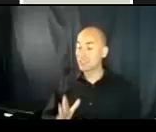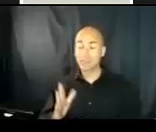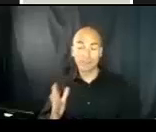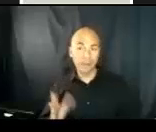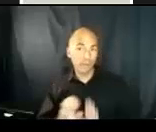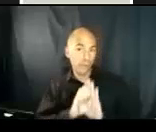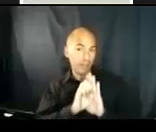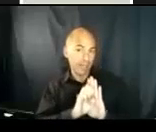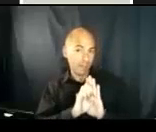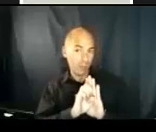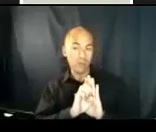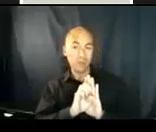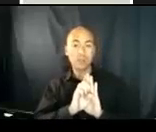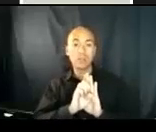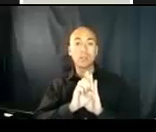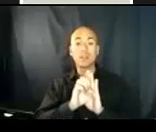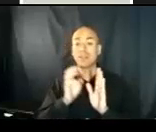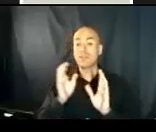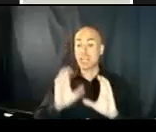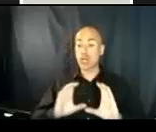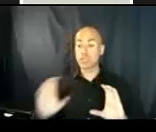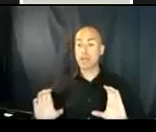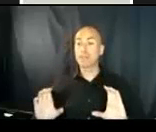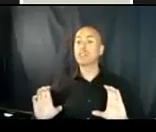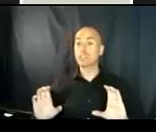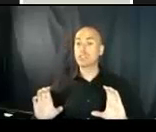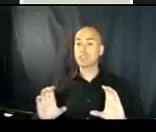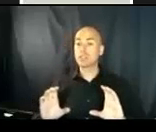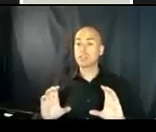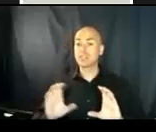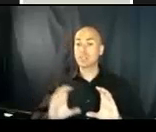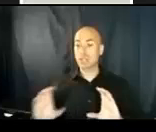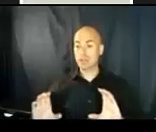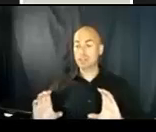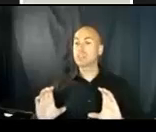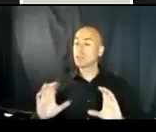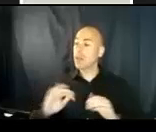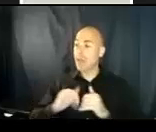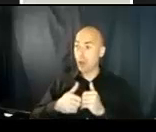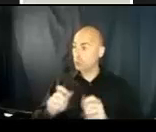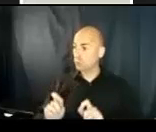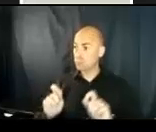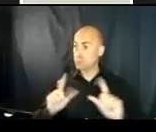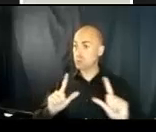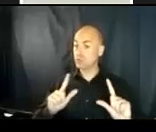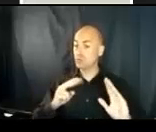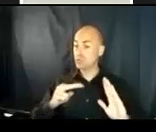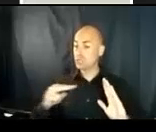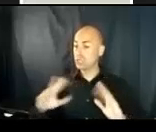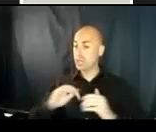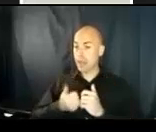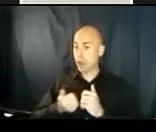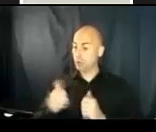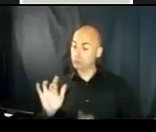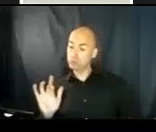how to access a closed caption of the video, if you need to guide them, for example, add a